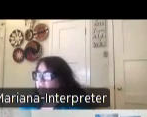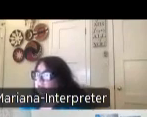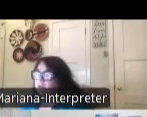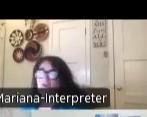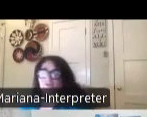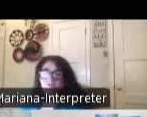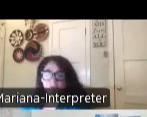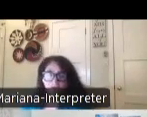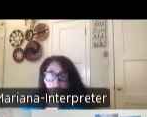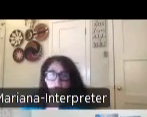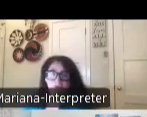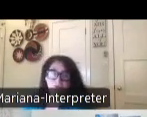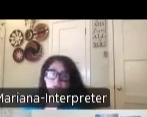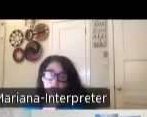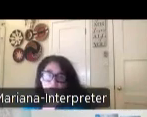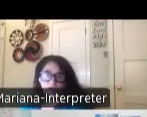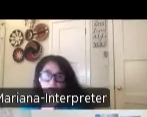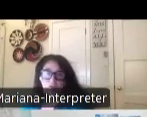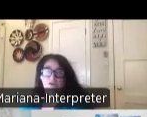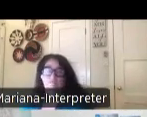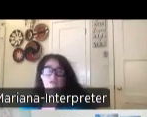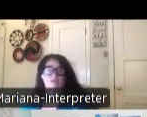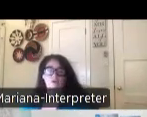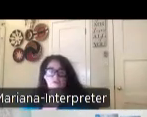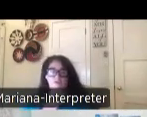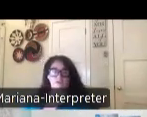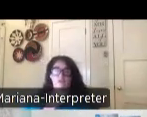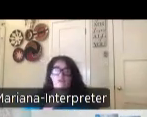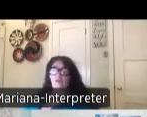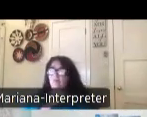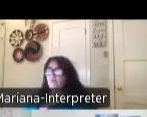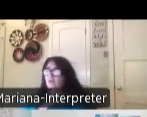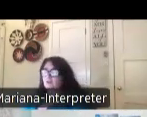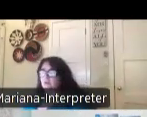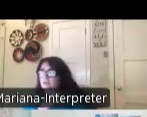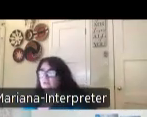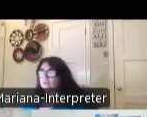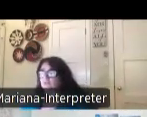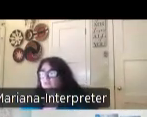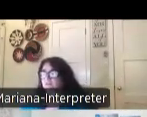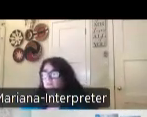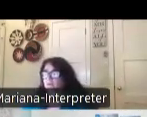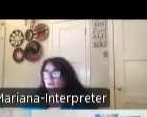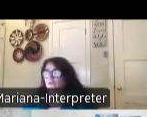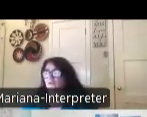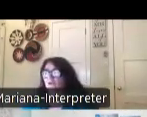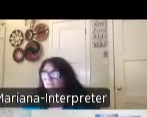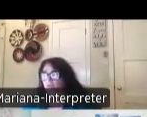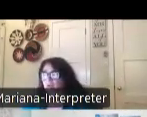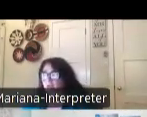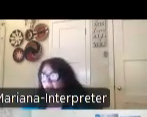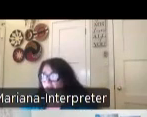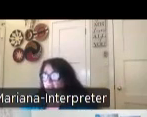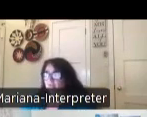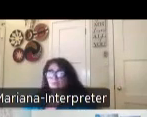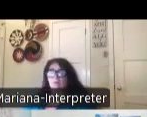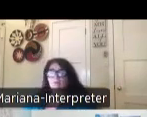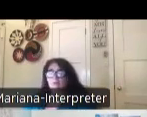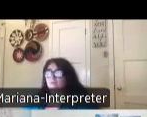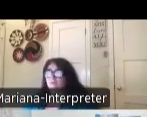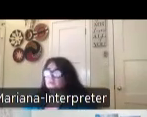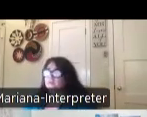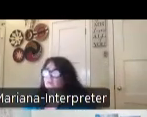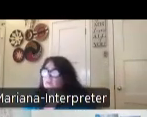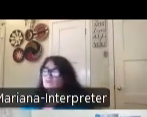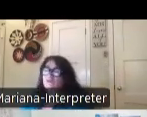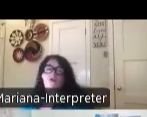of many of them. But the real problem is its intersection with populated areas, and that has led to increasing